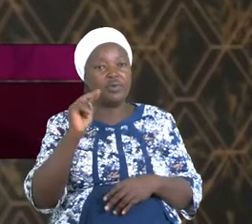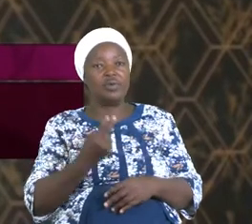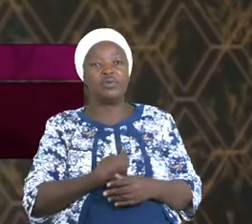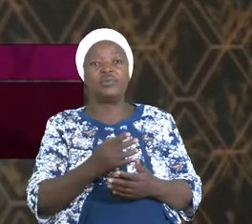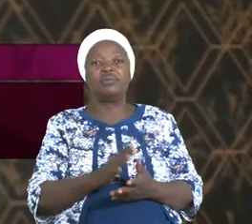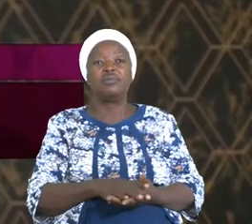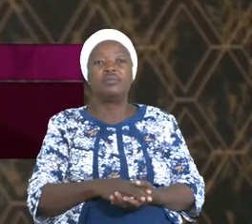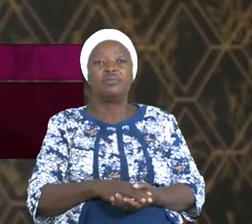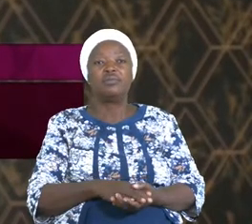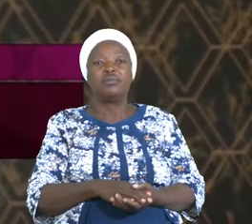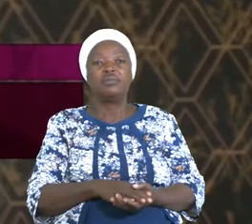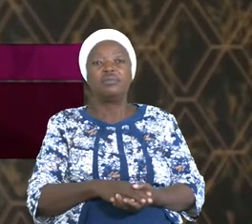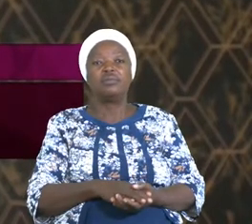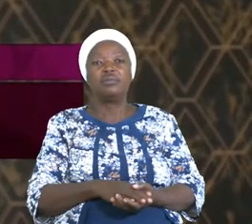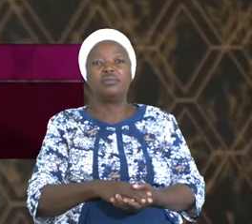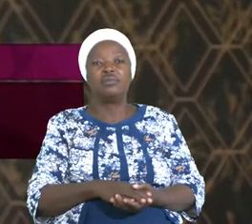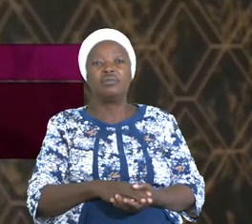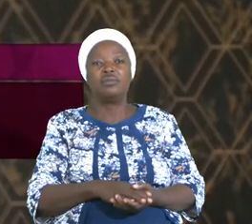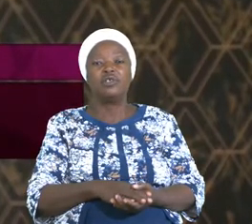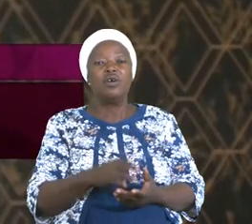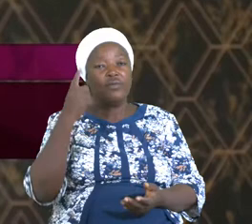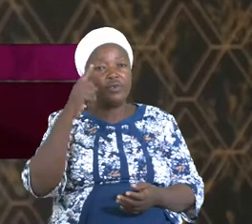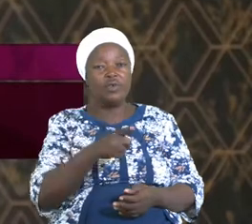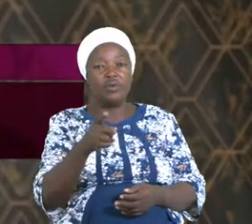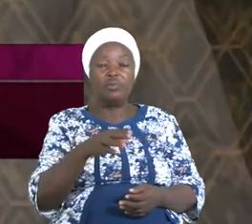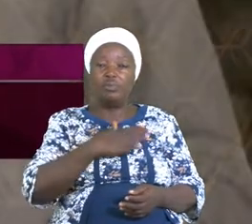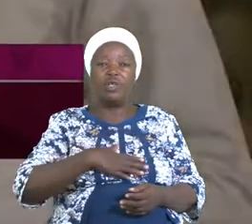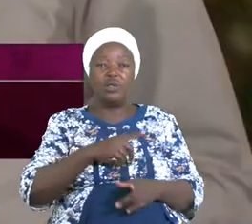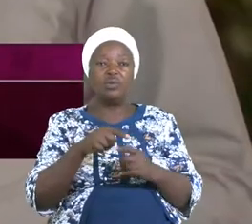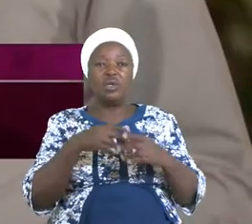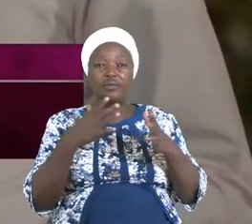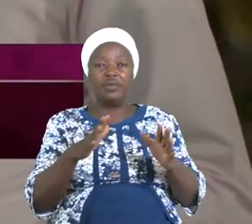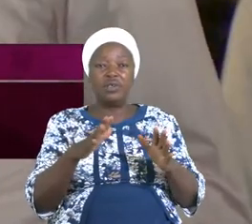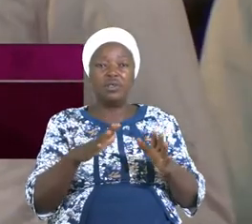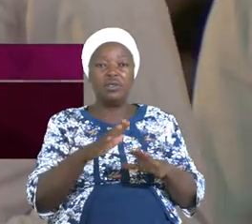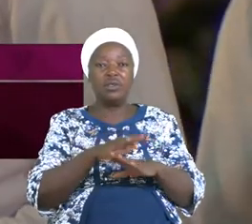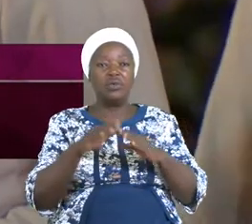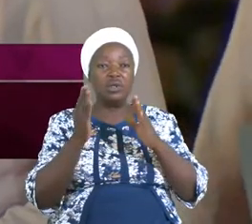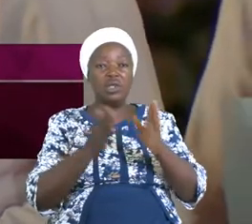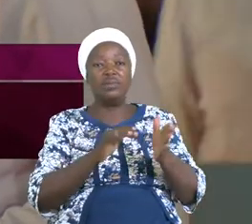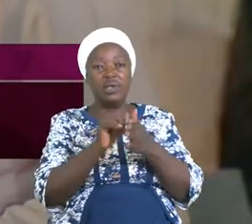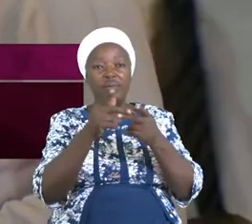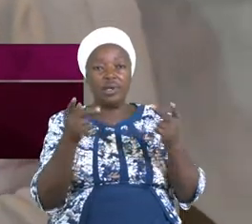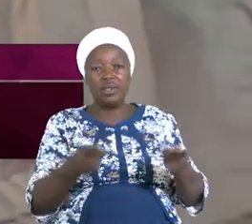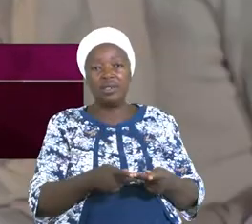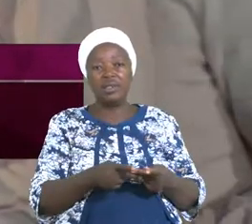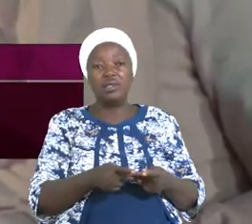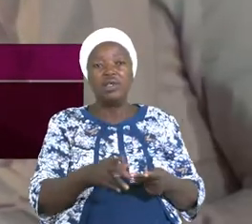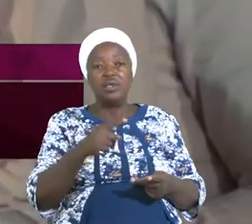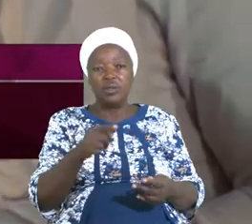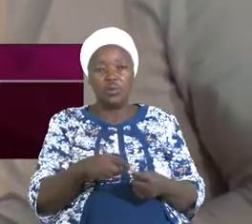For those who are deaf, you put your hand on their ears. The